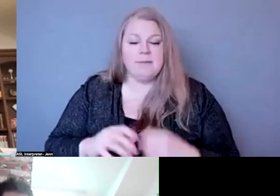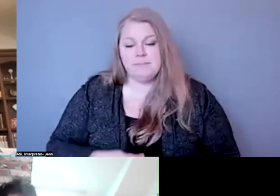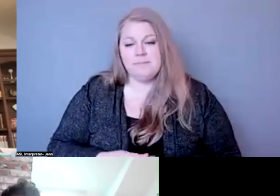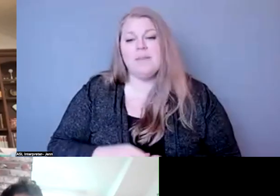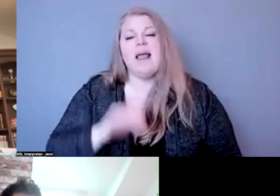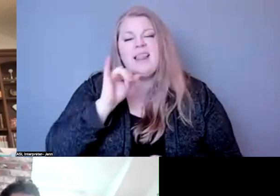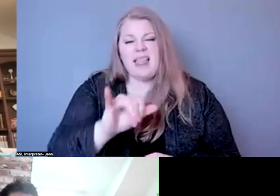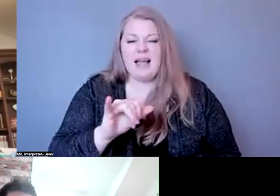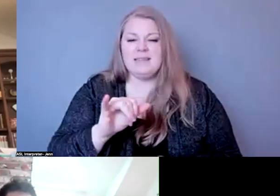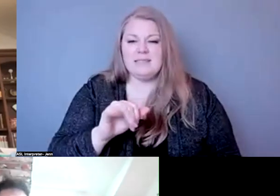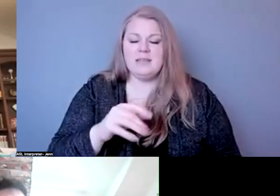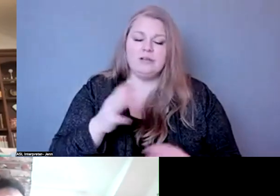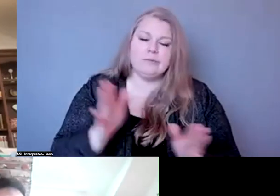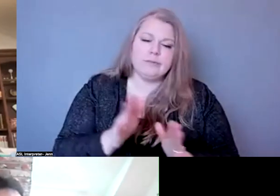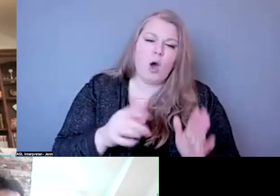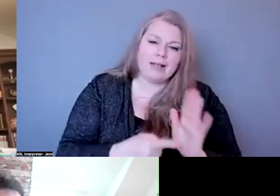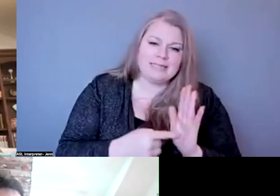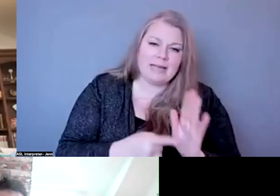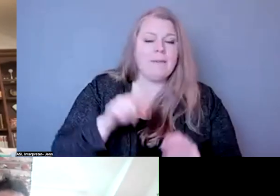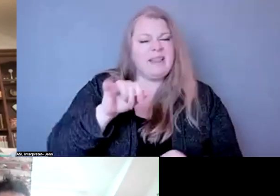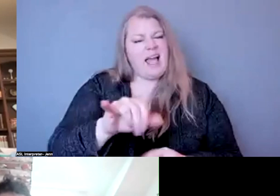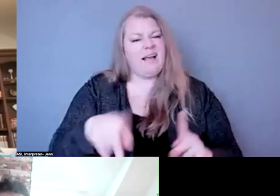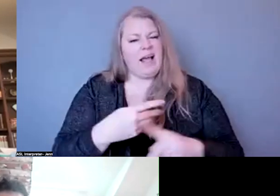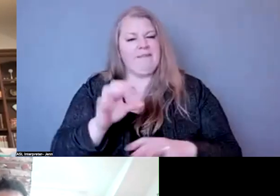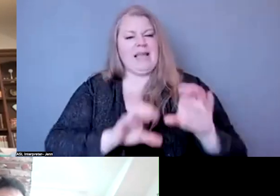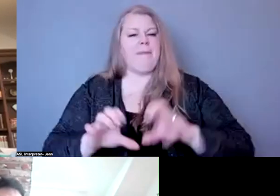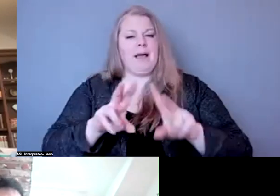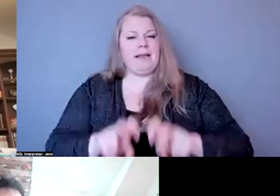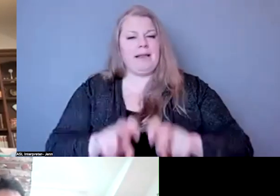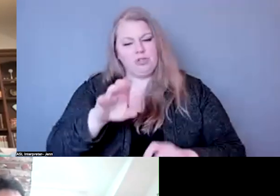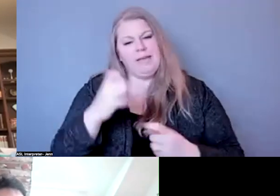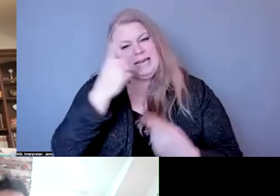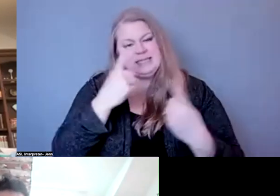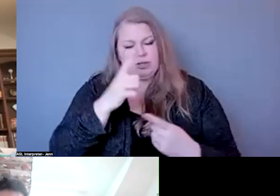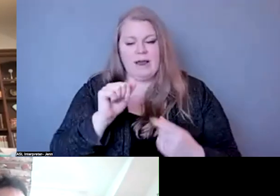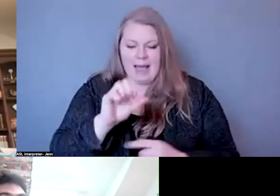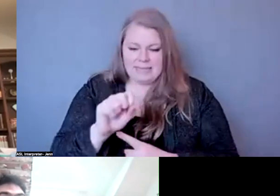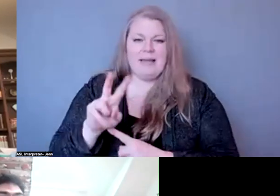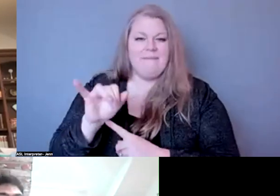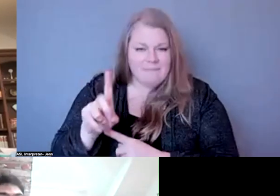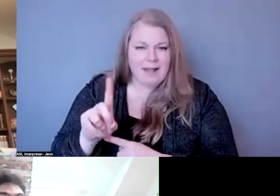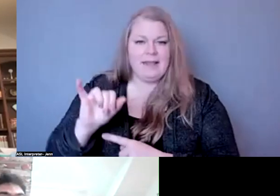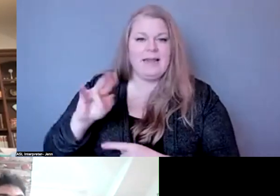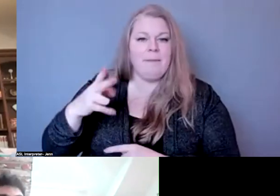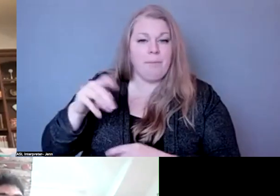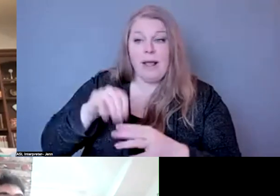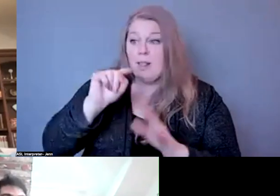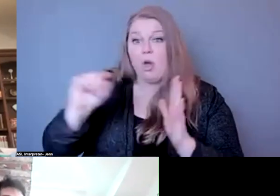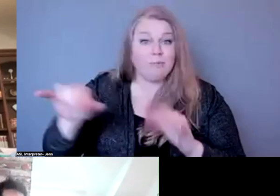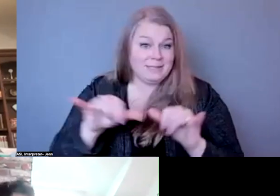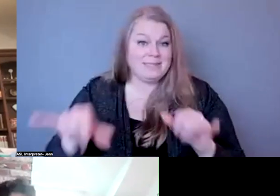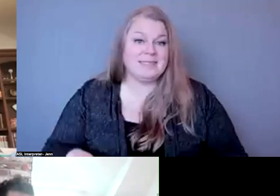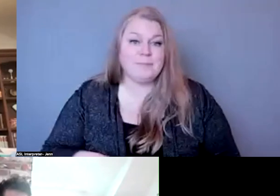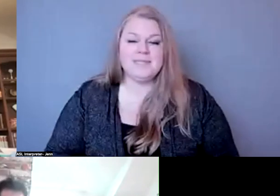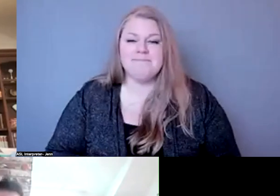that's a toy example, but this kind of chemical analysis should be considered as a valid input into these systems. All right, let's keep